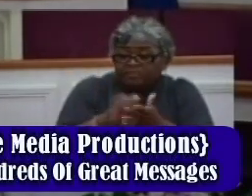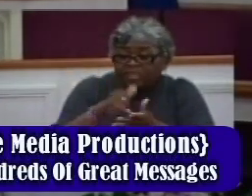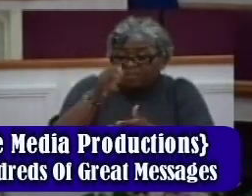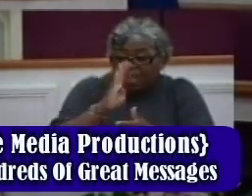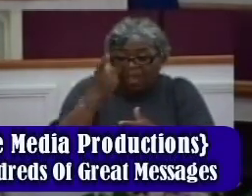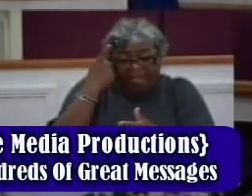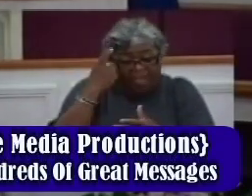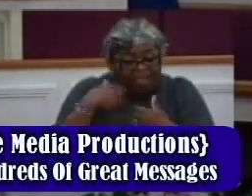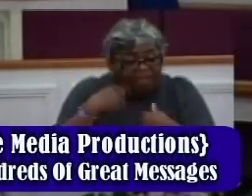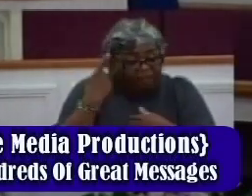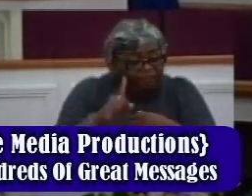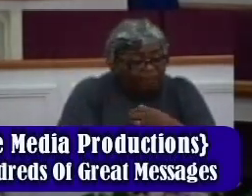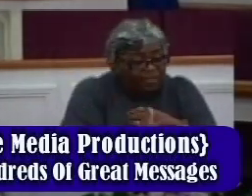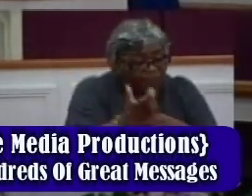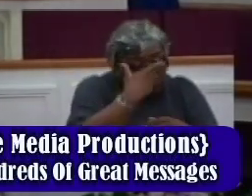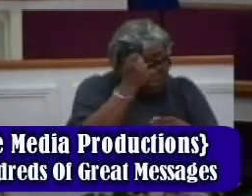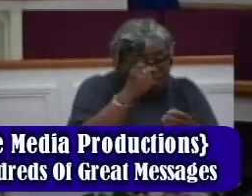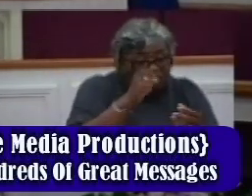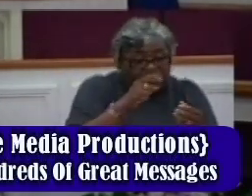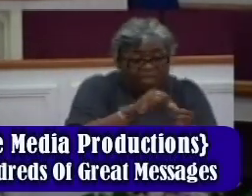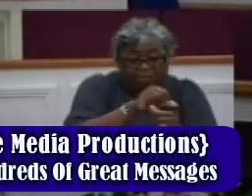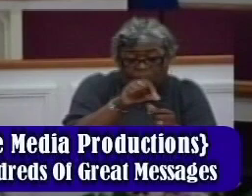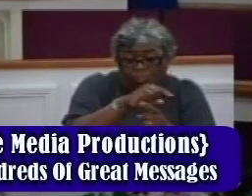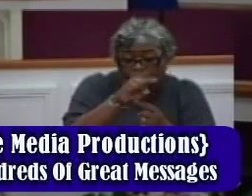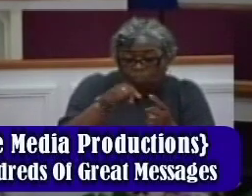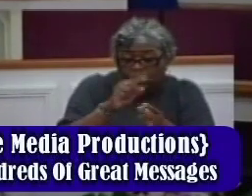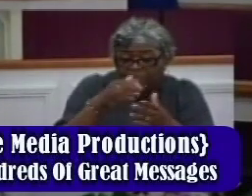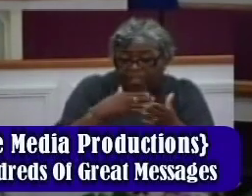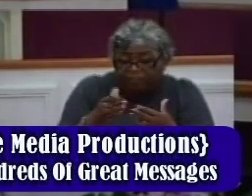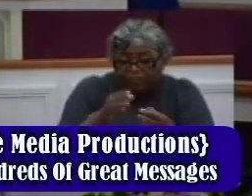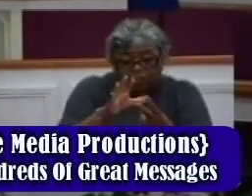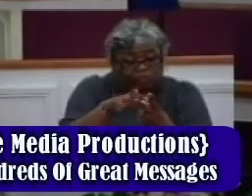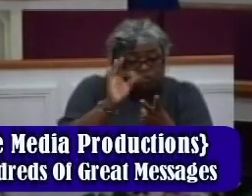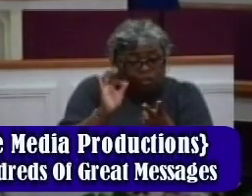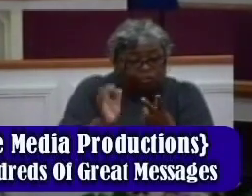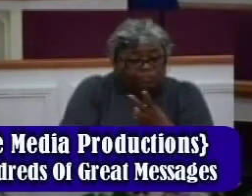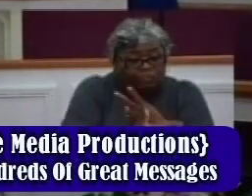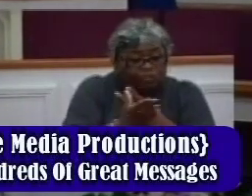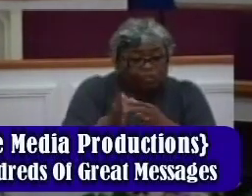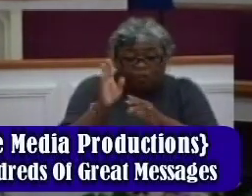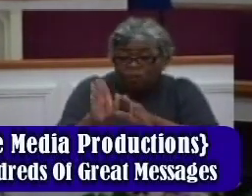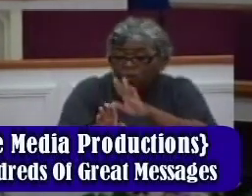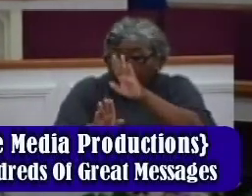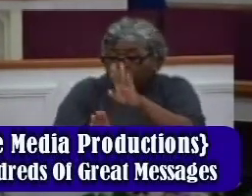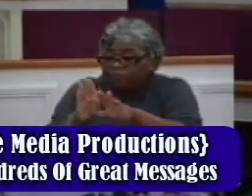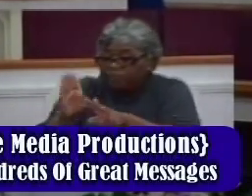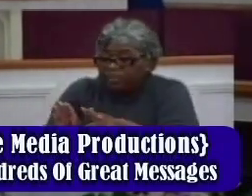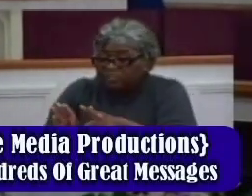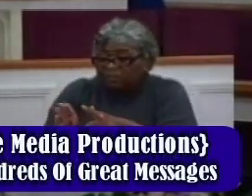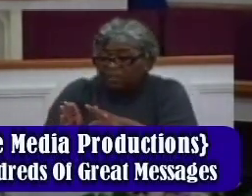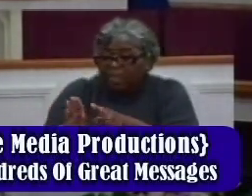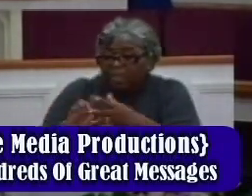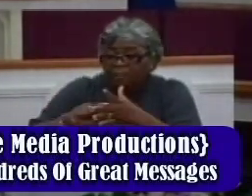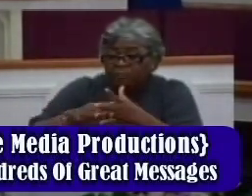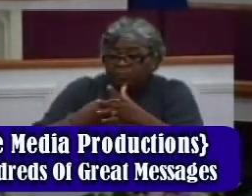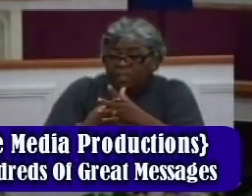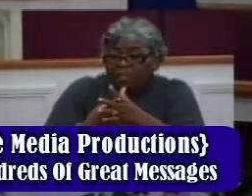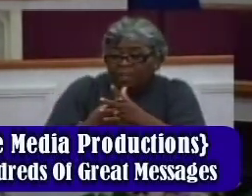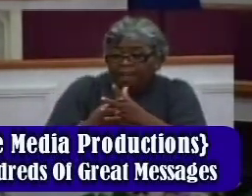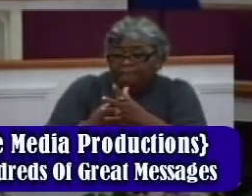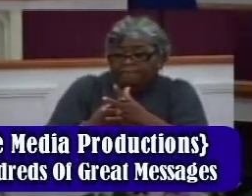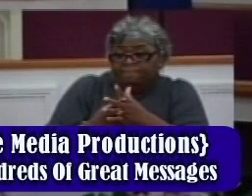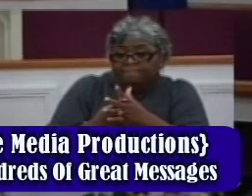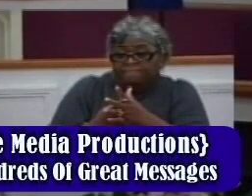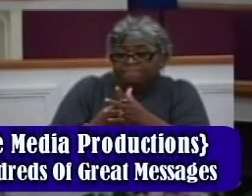you. Because whenever you're chosen, your footsteps now become ordered by